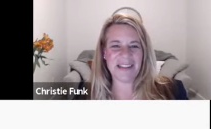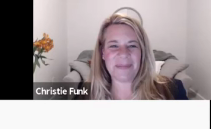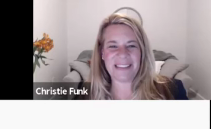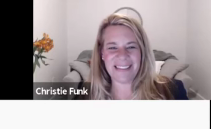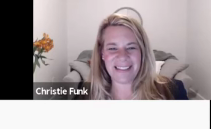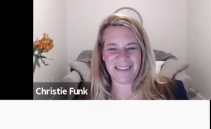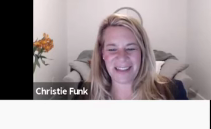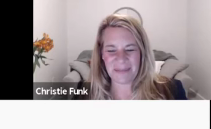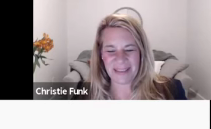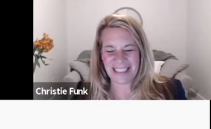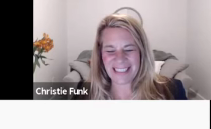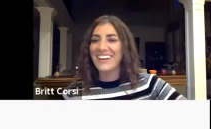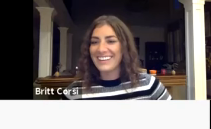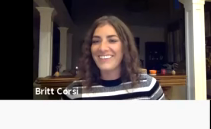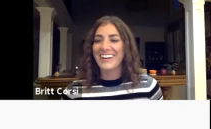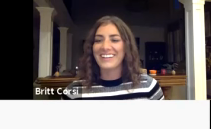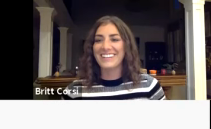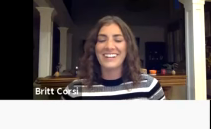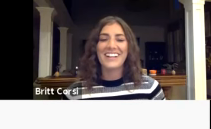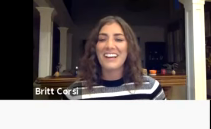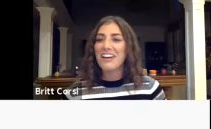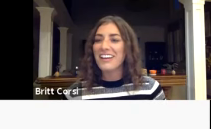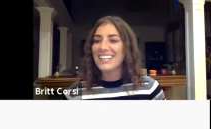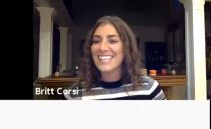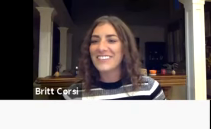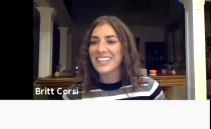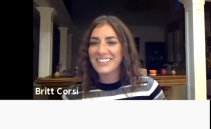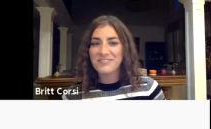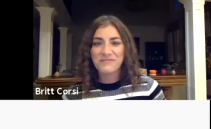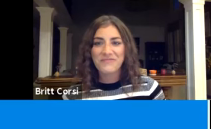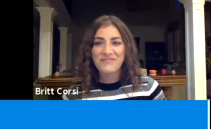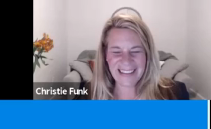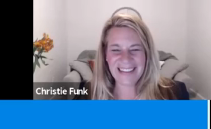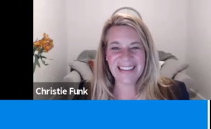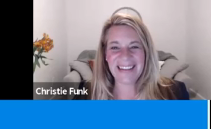Running out of it, but still have a couple minutes. Okay. Next slide, Michaela.